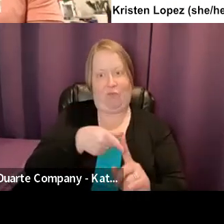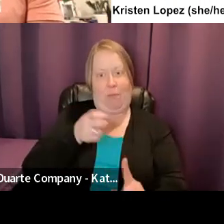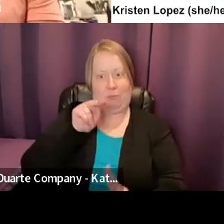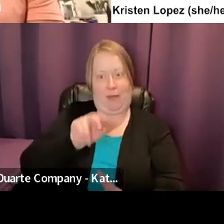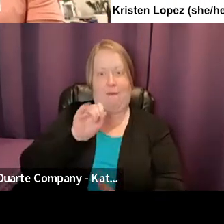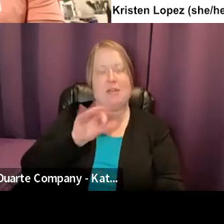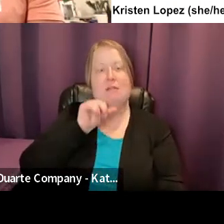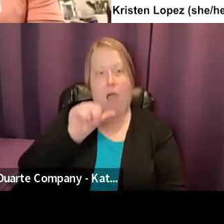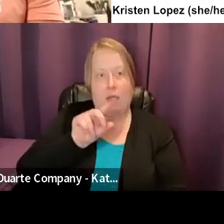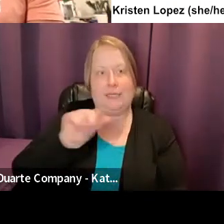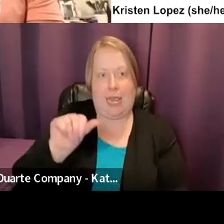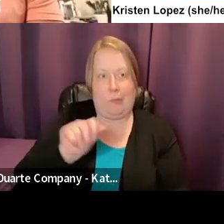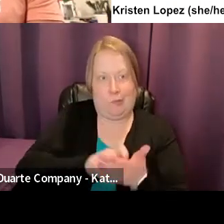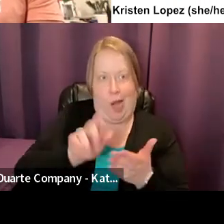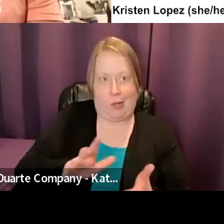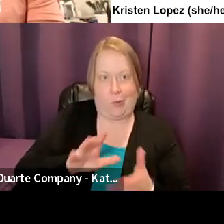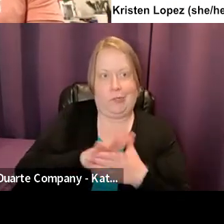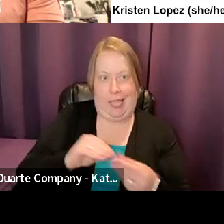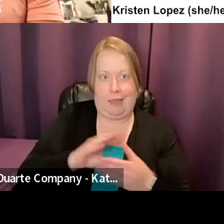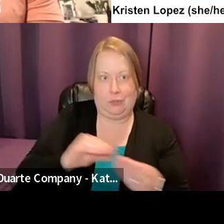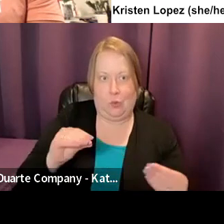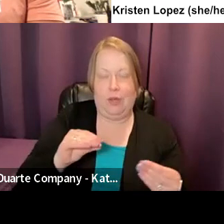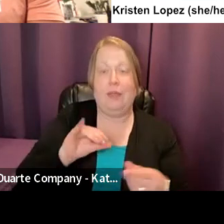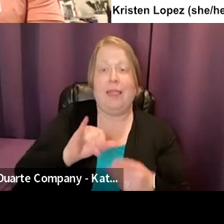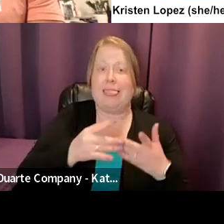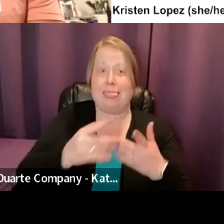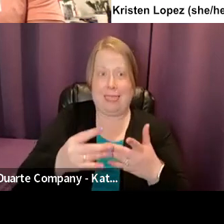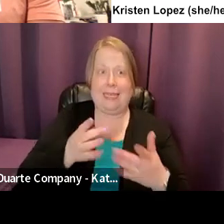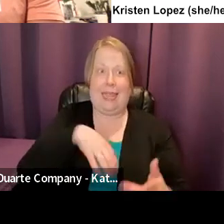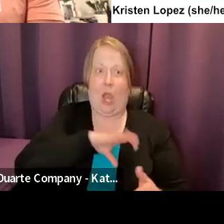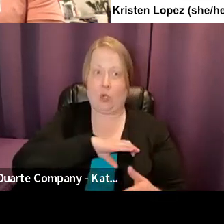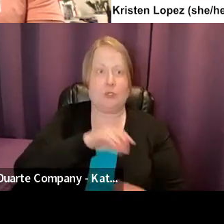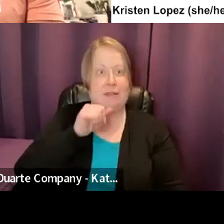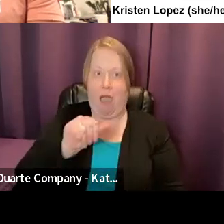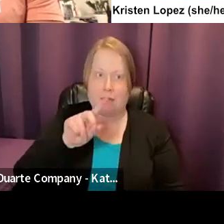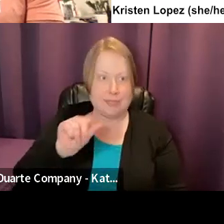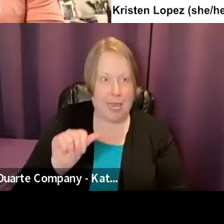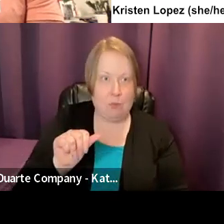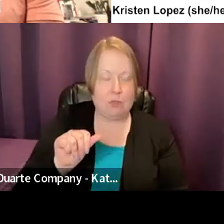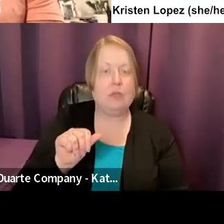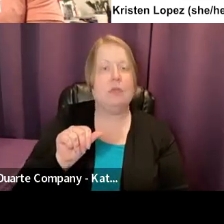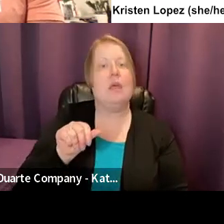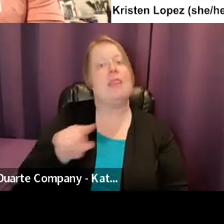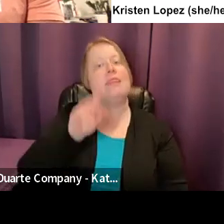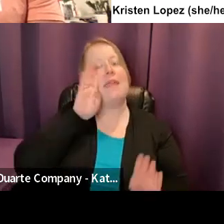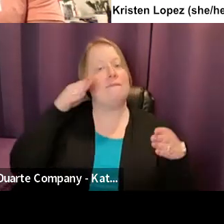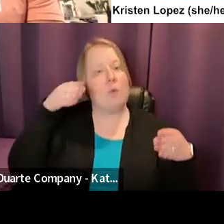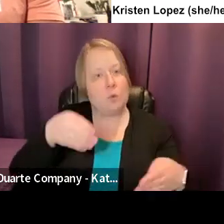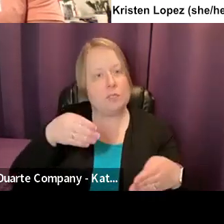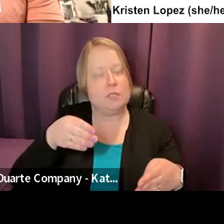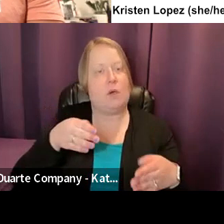non-disabled writer telling a story. The lead character is non-disabled. They focus on how